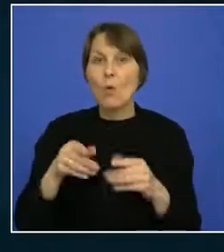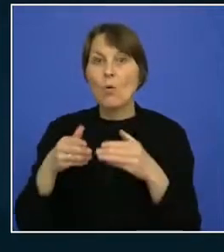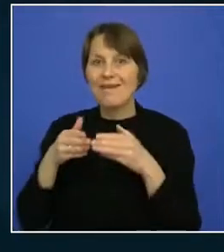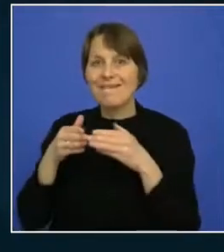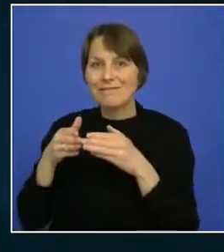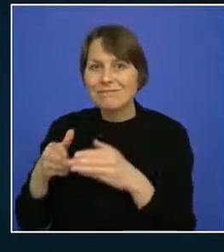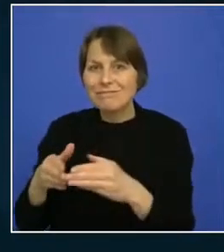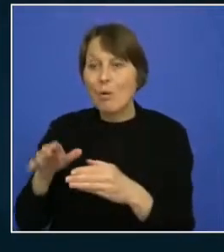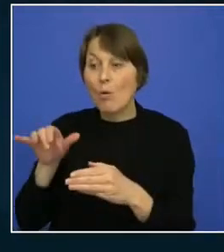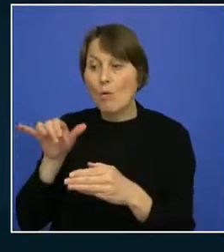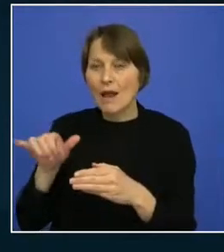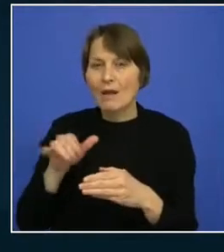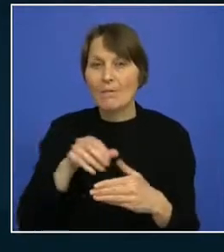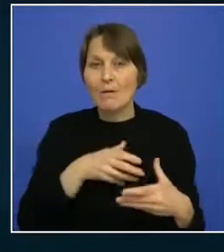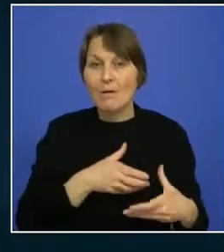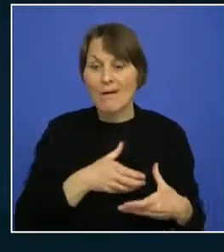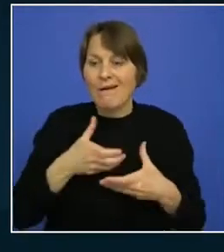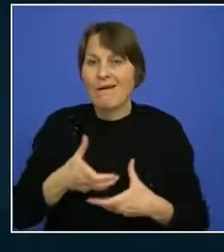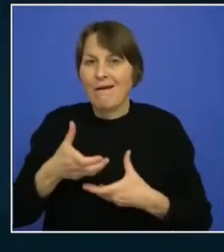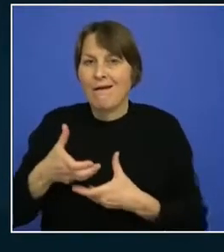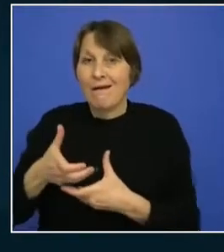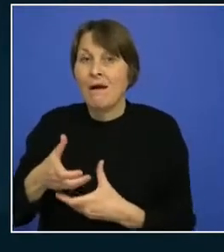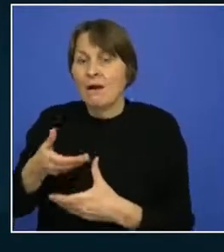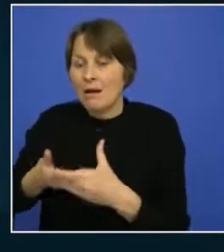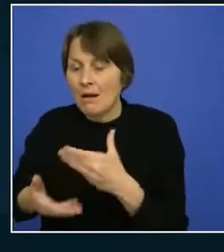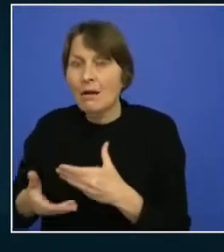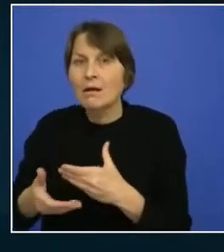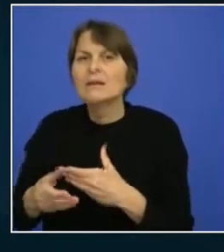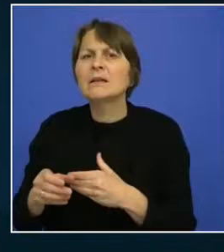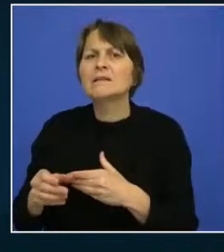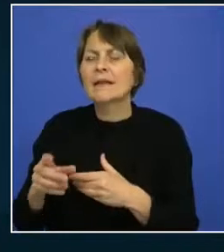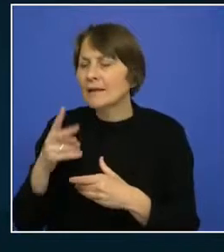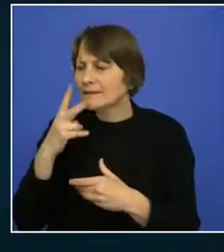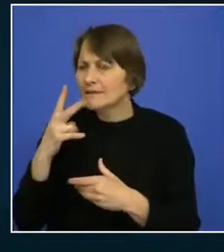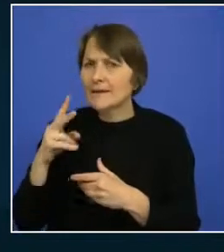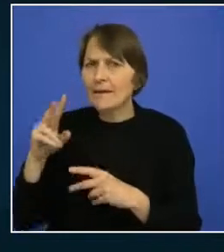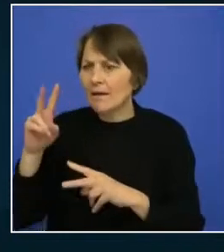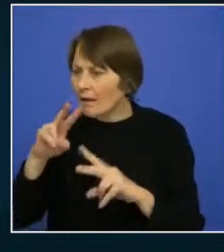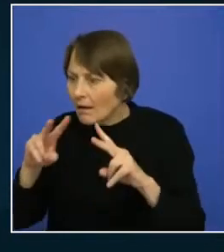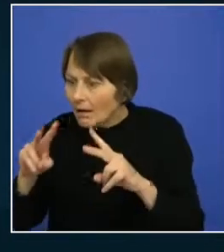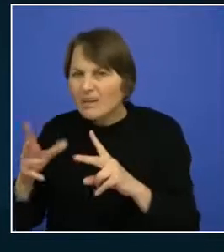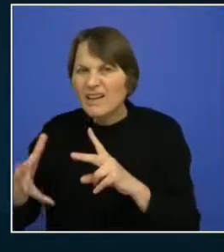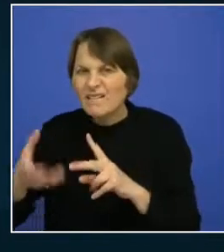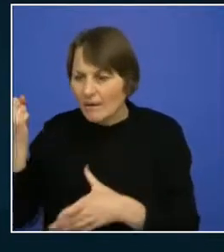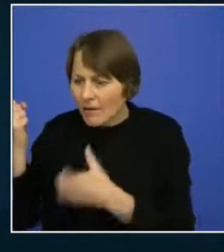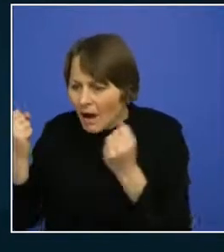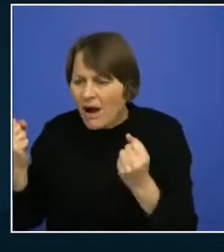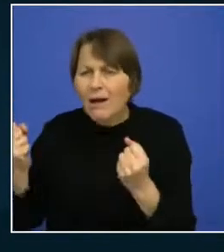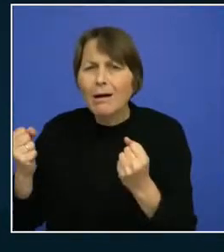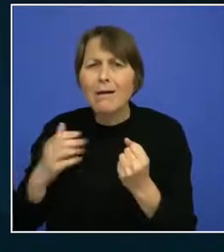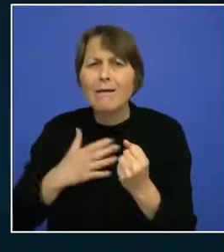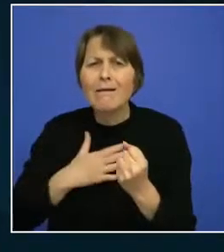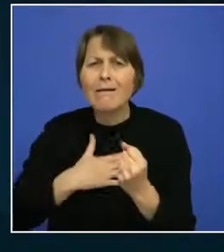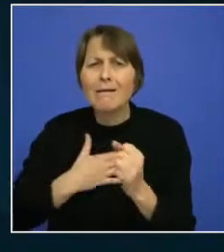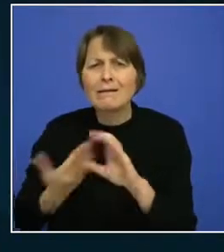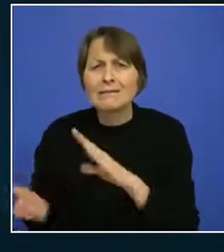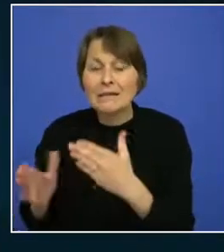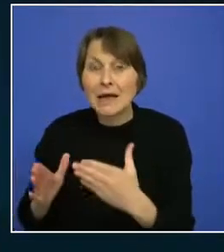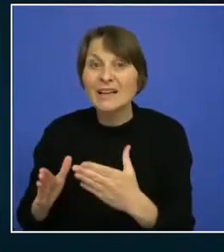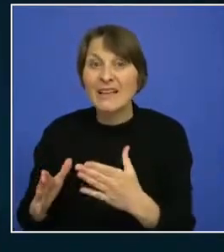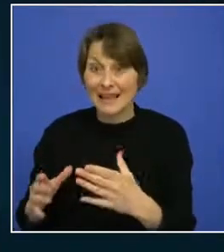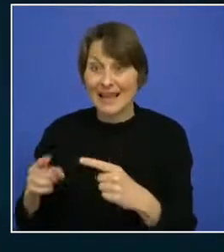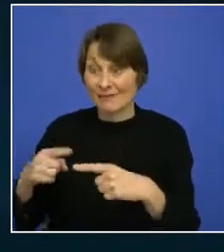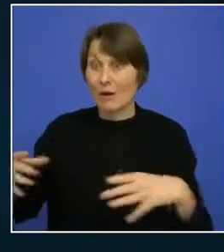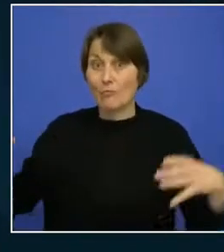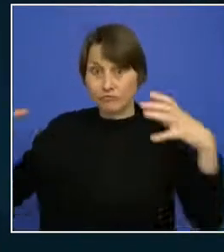they find remains, there is a whole nother group of scientists where they work to figure out where